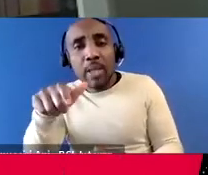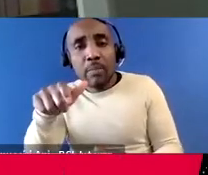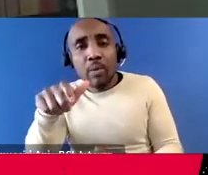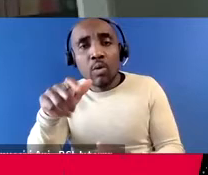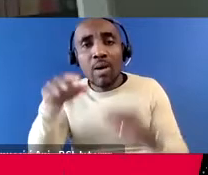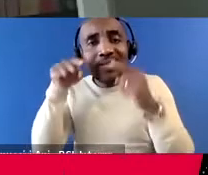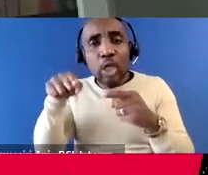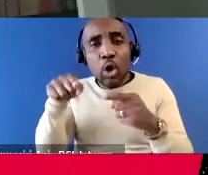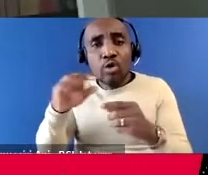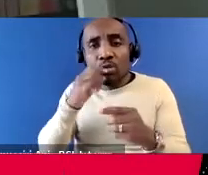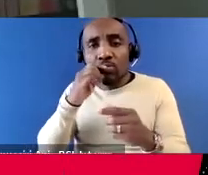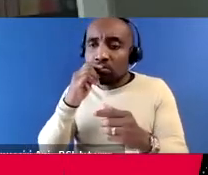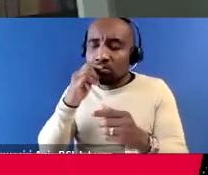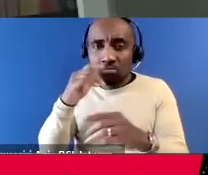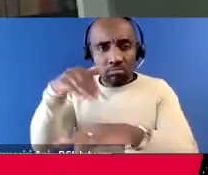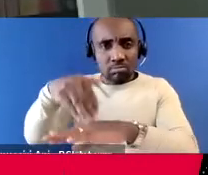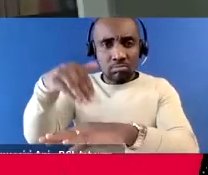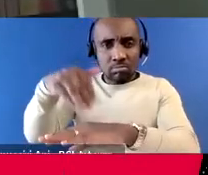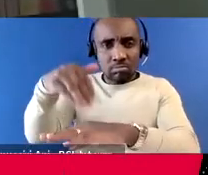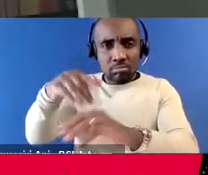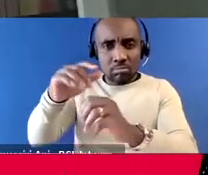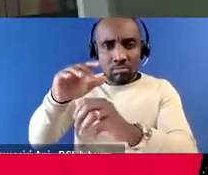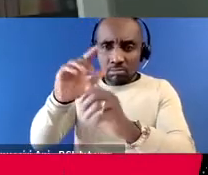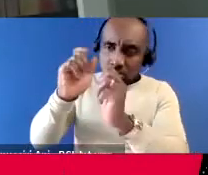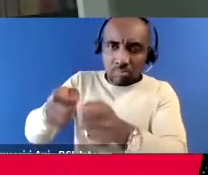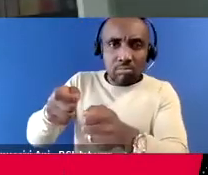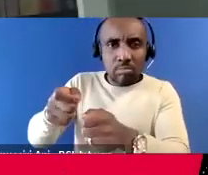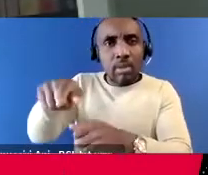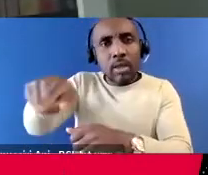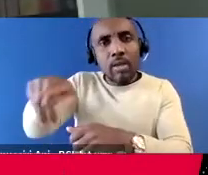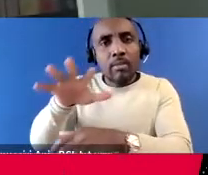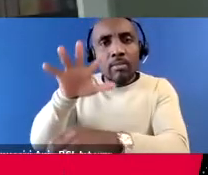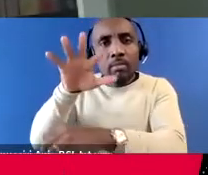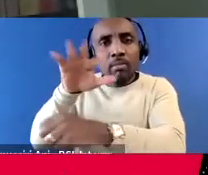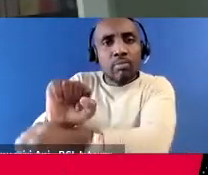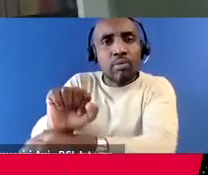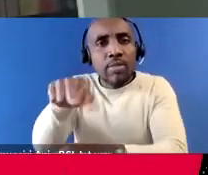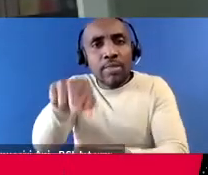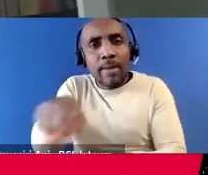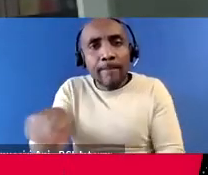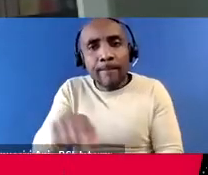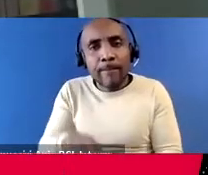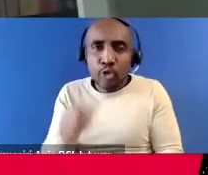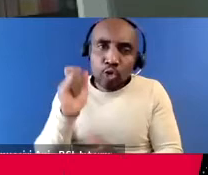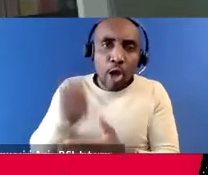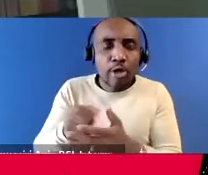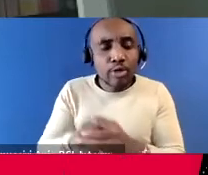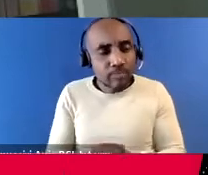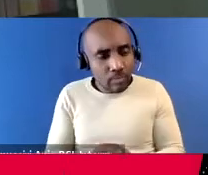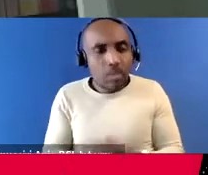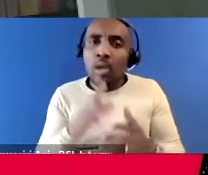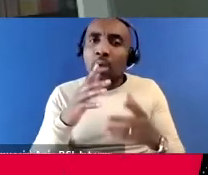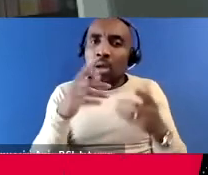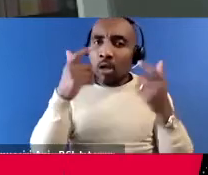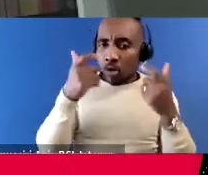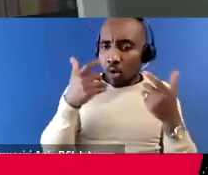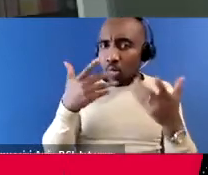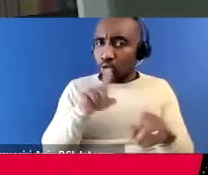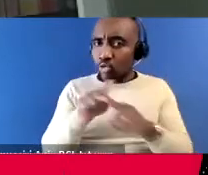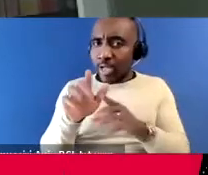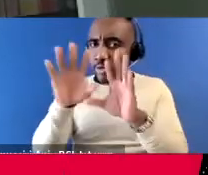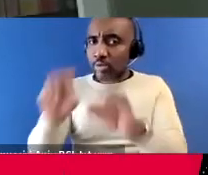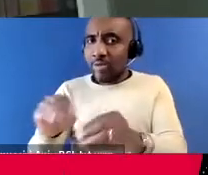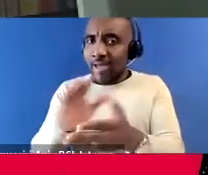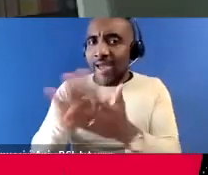the last week also. Prosecutors also began legal proceedings to close down the HDP in its entirety, and the HDP has